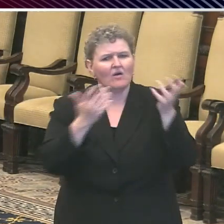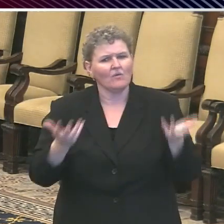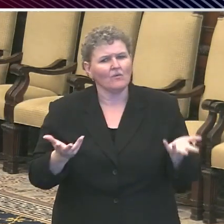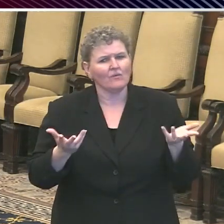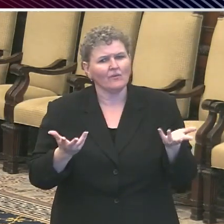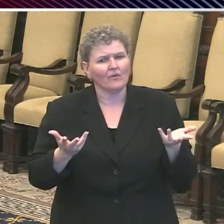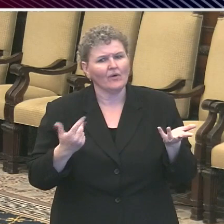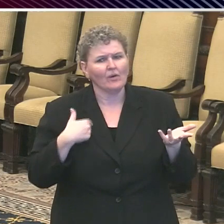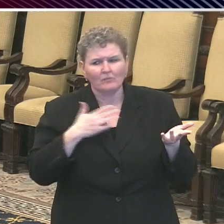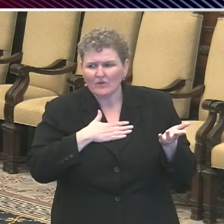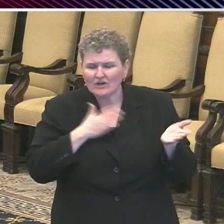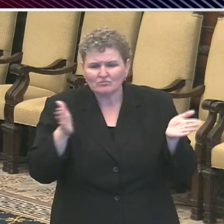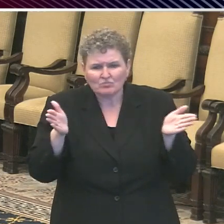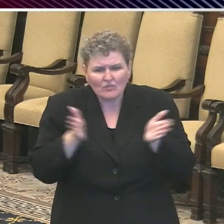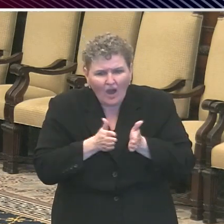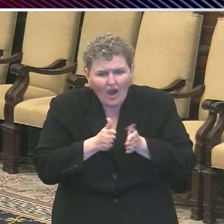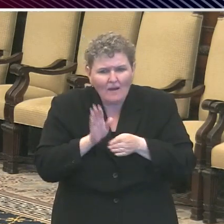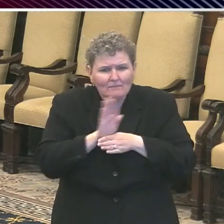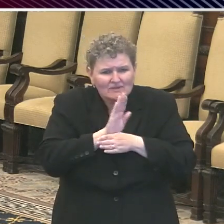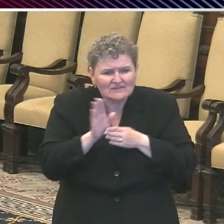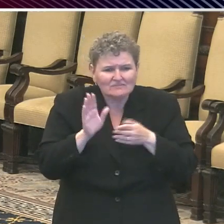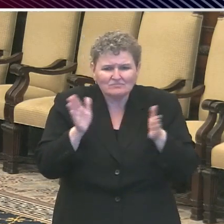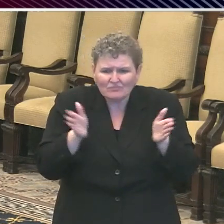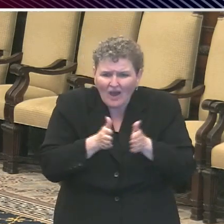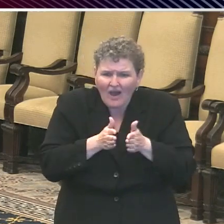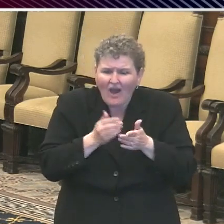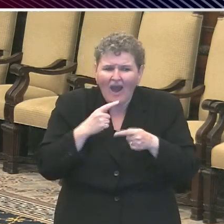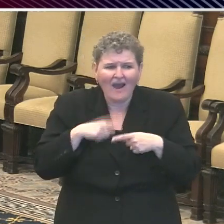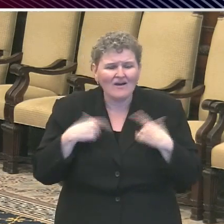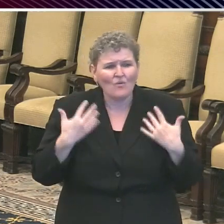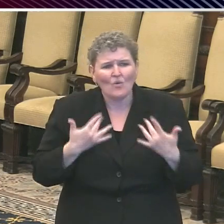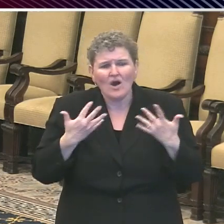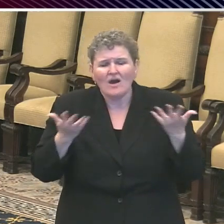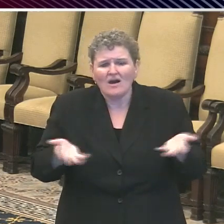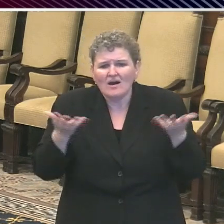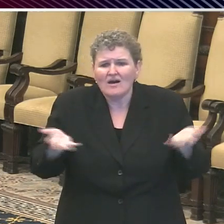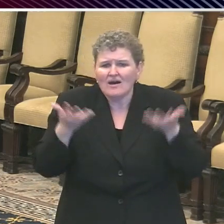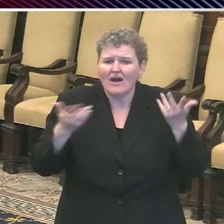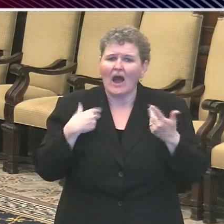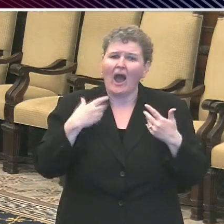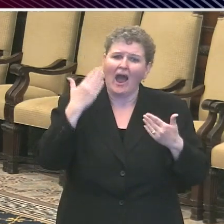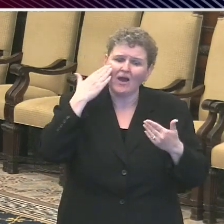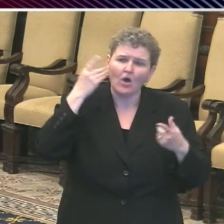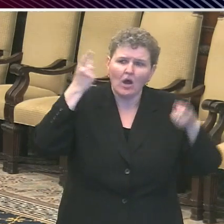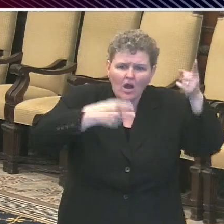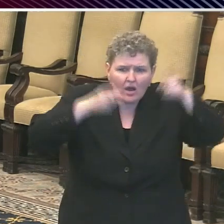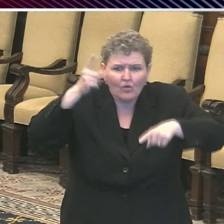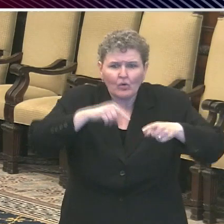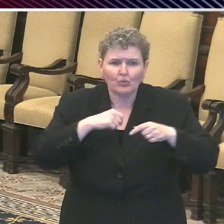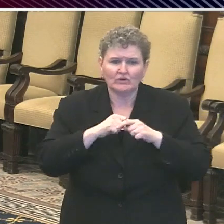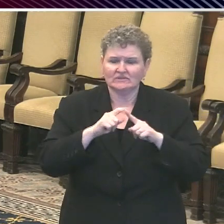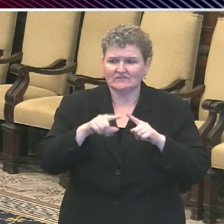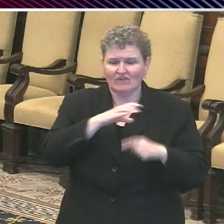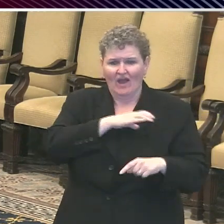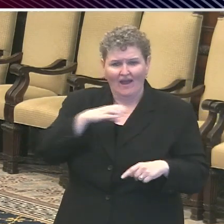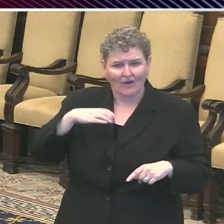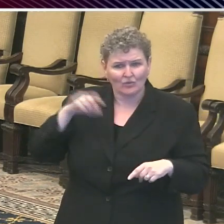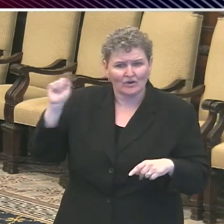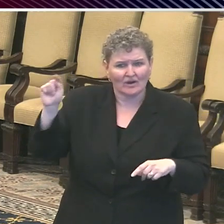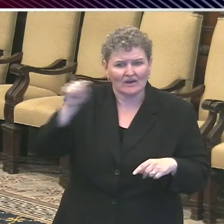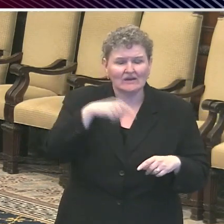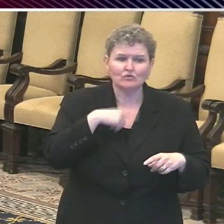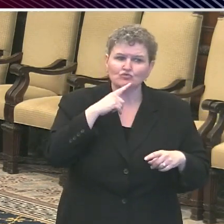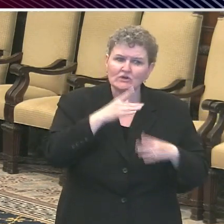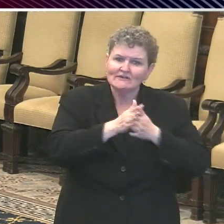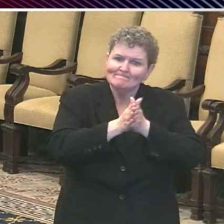smaller minority firms. And so I think we'd all agree with council's desire and